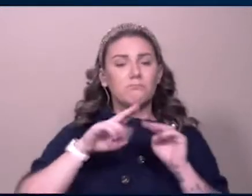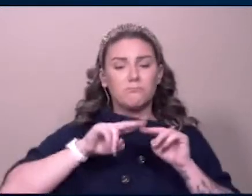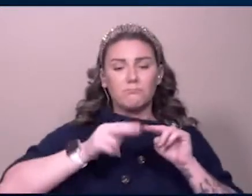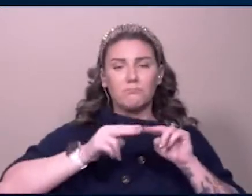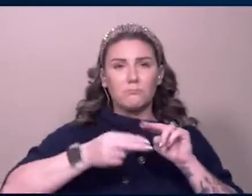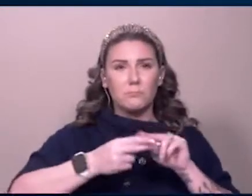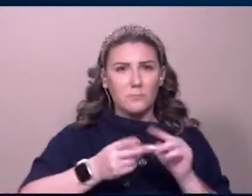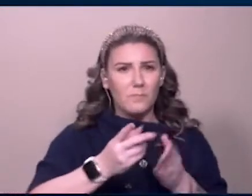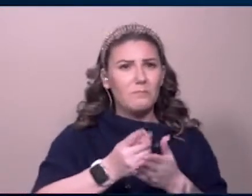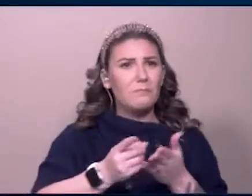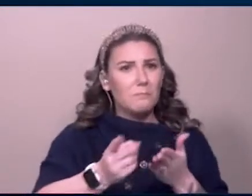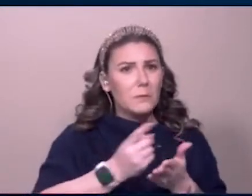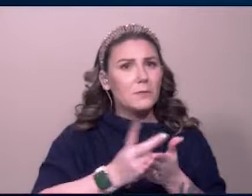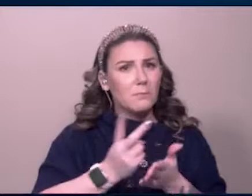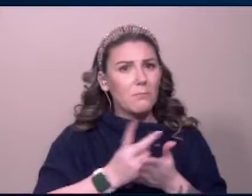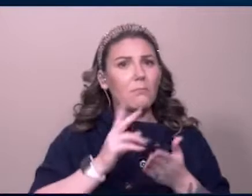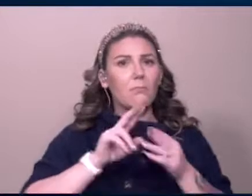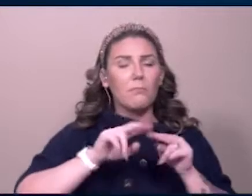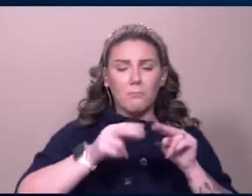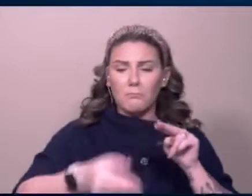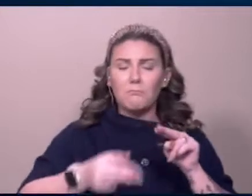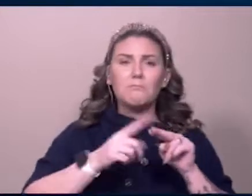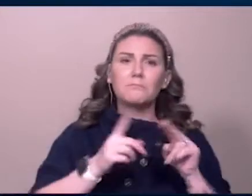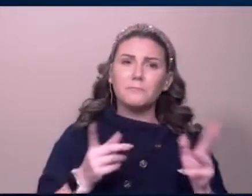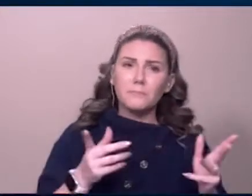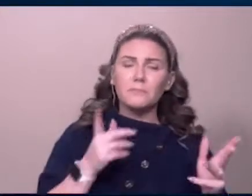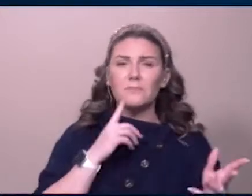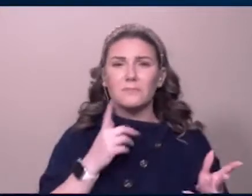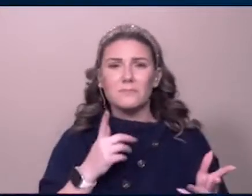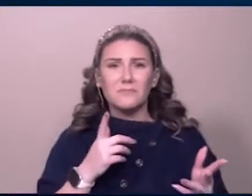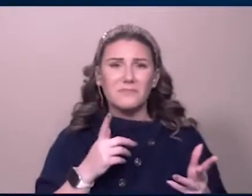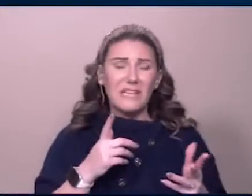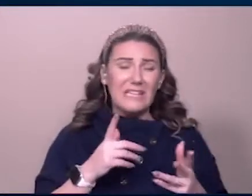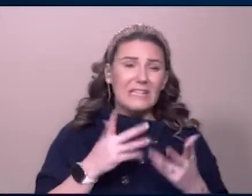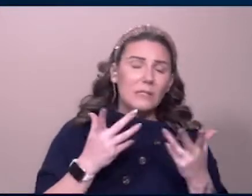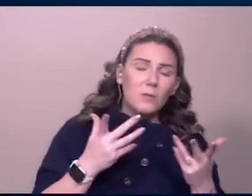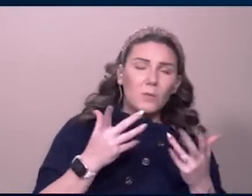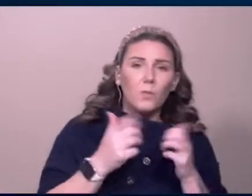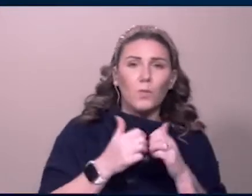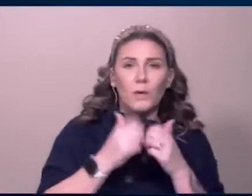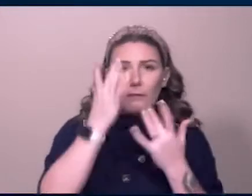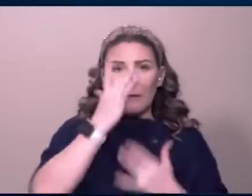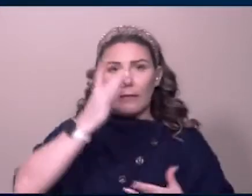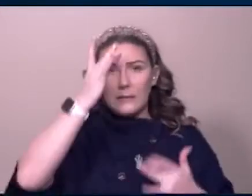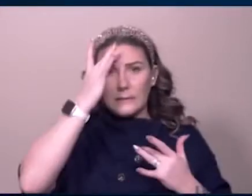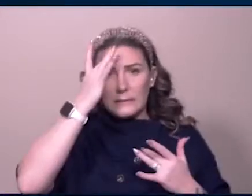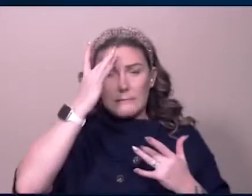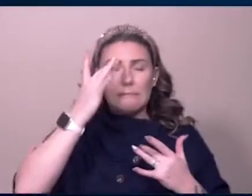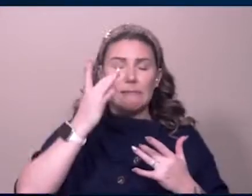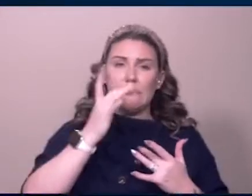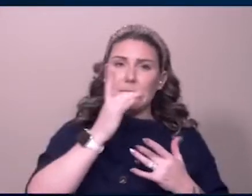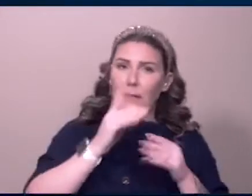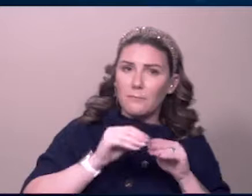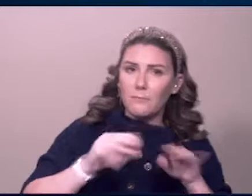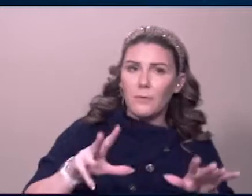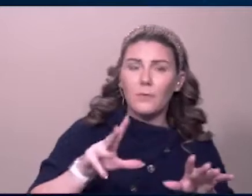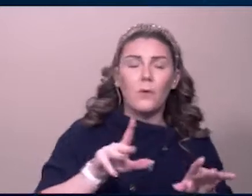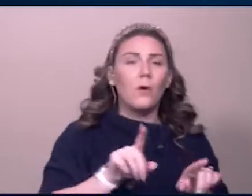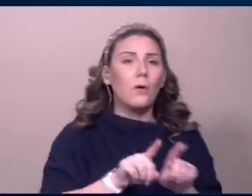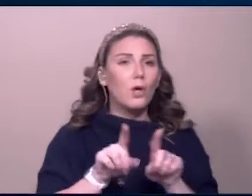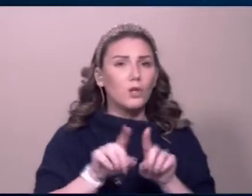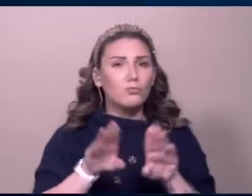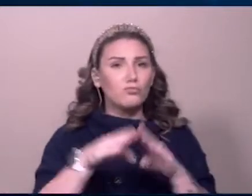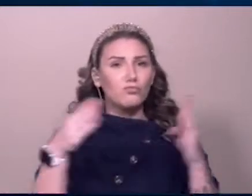week, and I think it's threefold. Easing the disease pressure, no doubt, also opening up the VA beds,